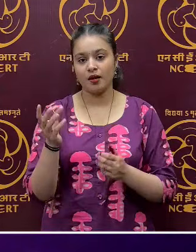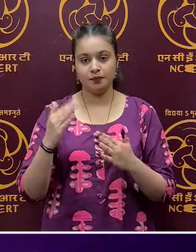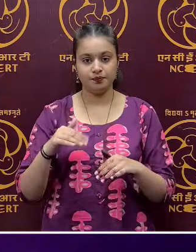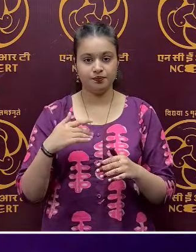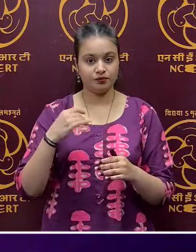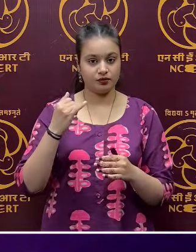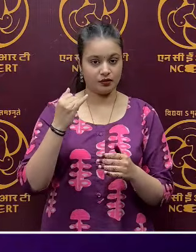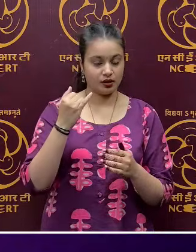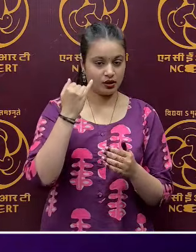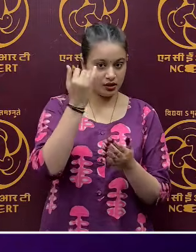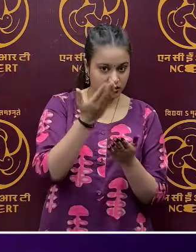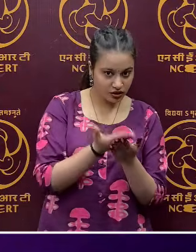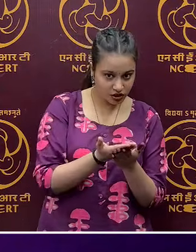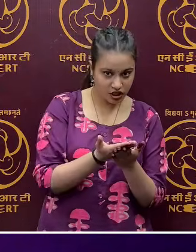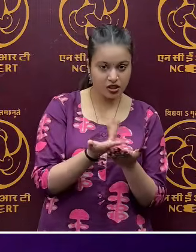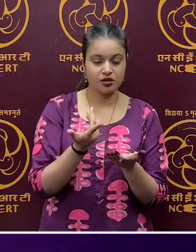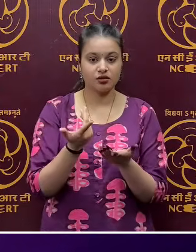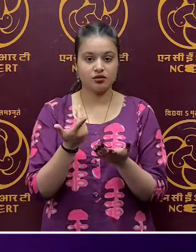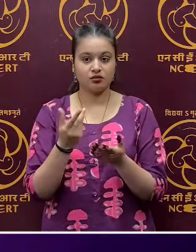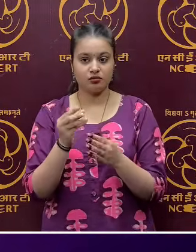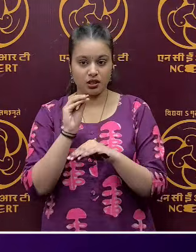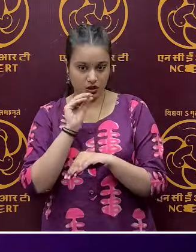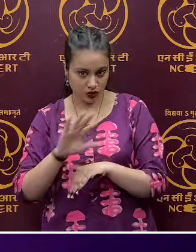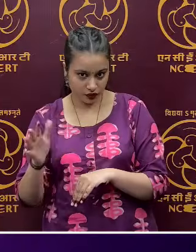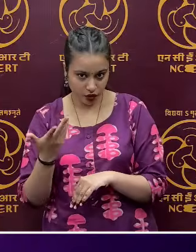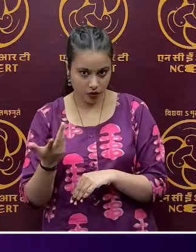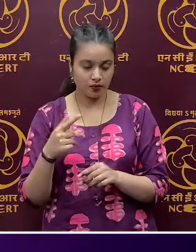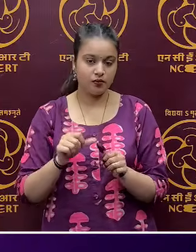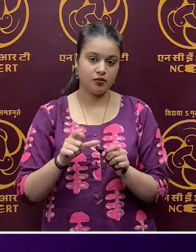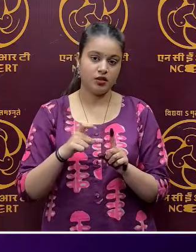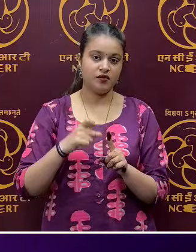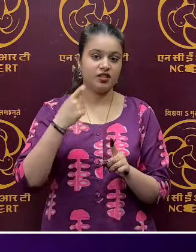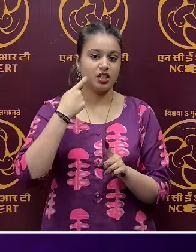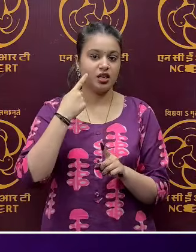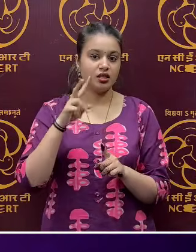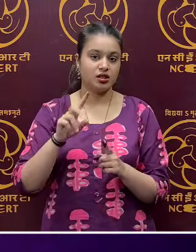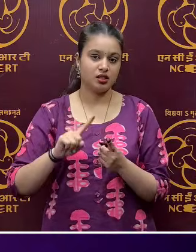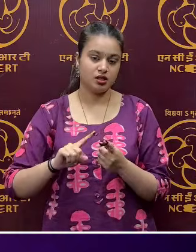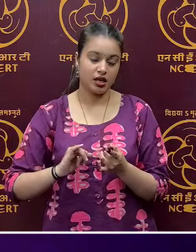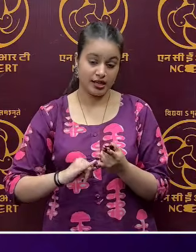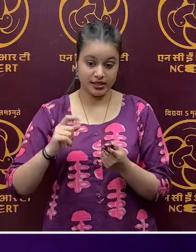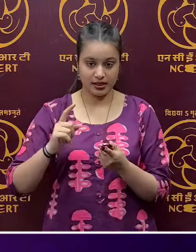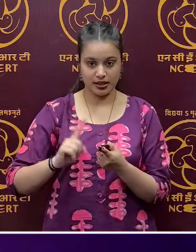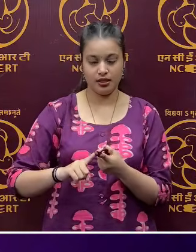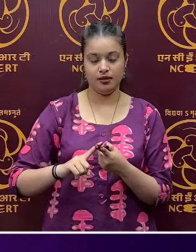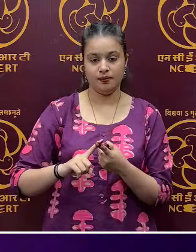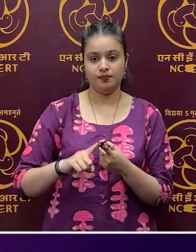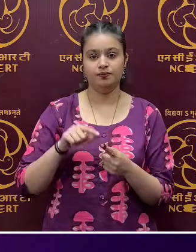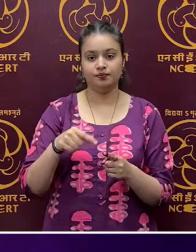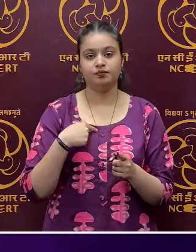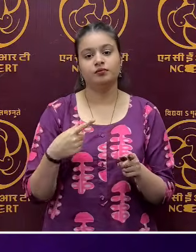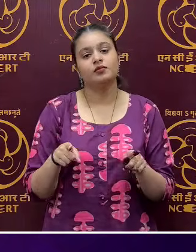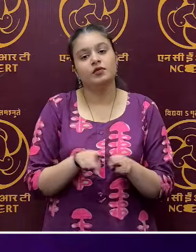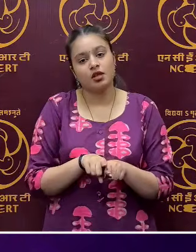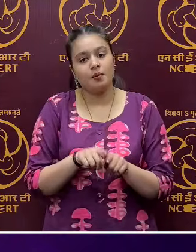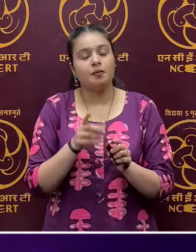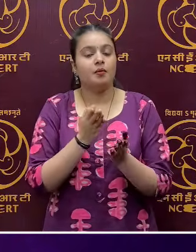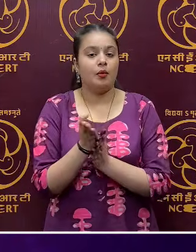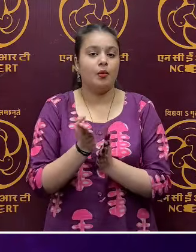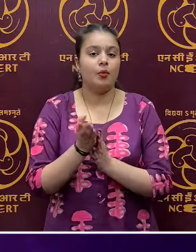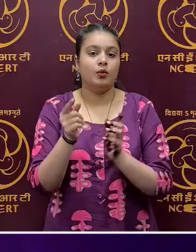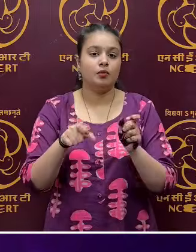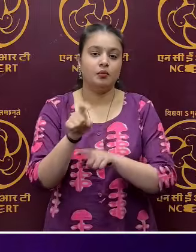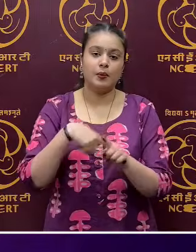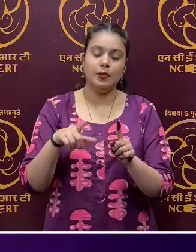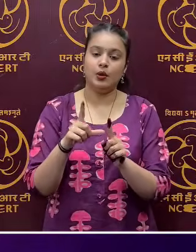suggest or counsel, verb. So SE, advice, ADVISE. So this is also something that people have